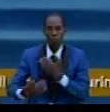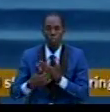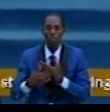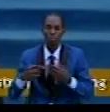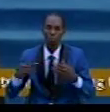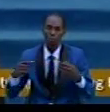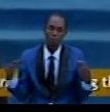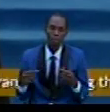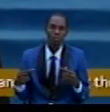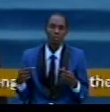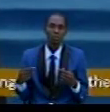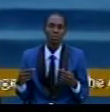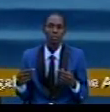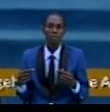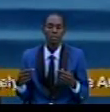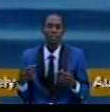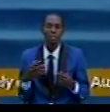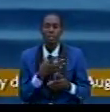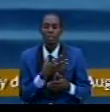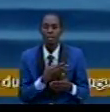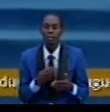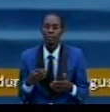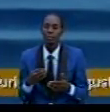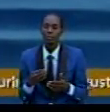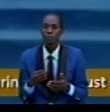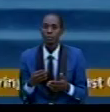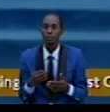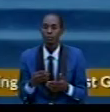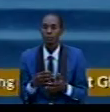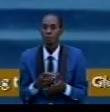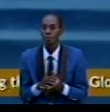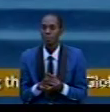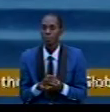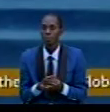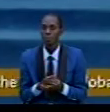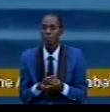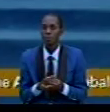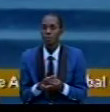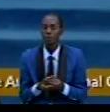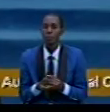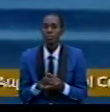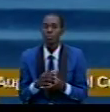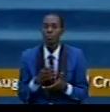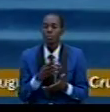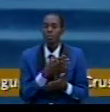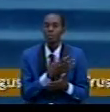It made me lose my admission last year, and now I'm seeking for another one.